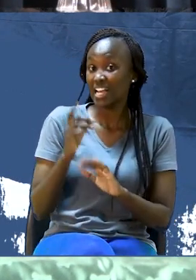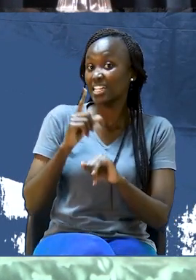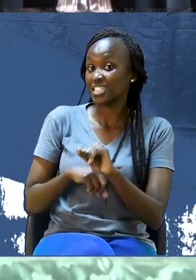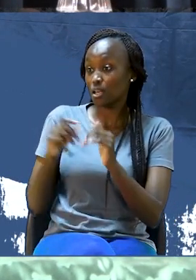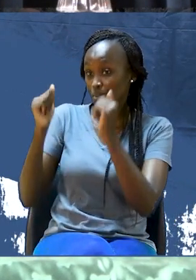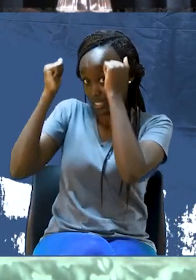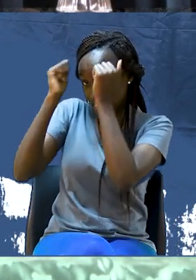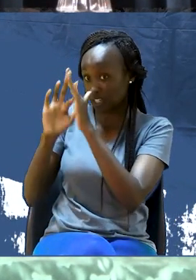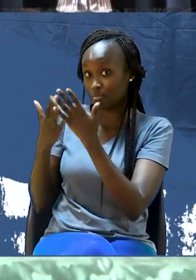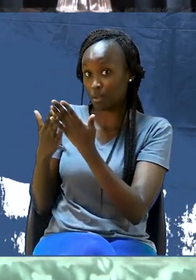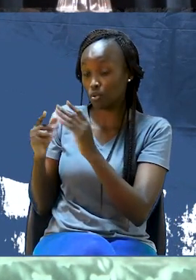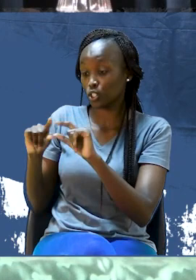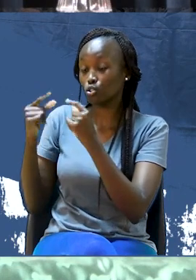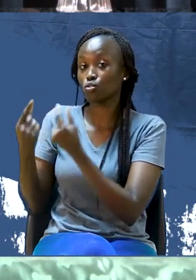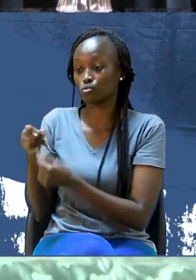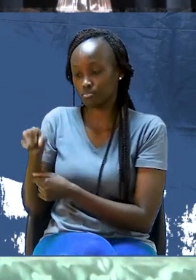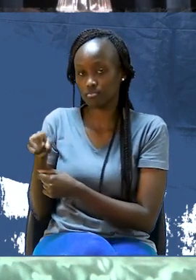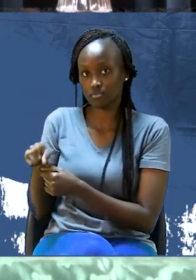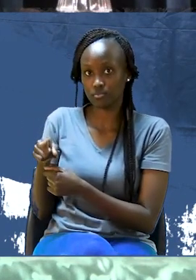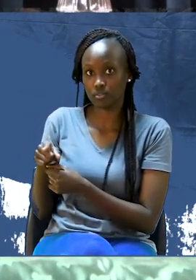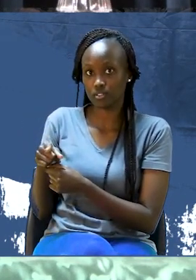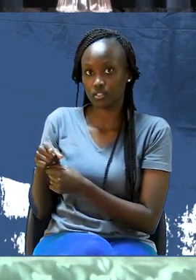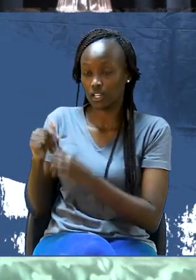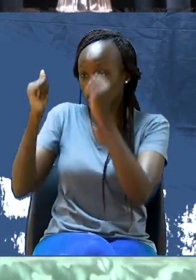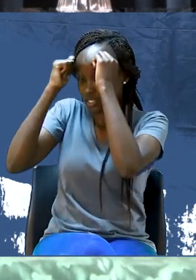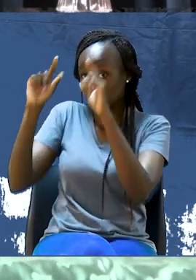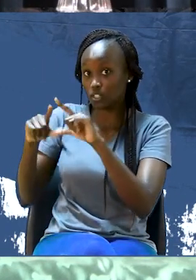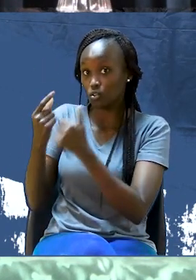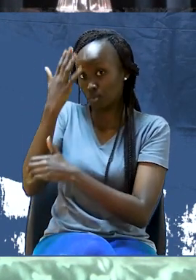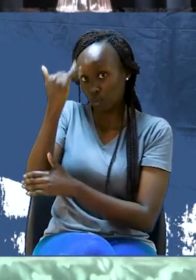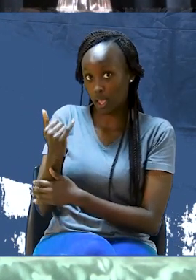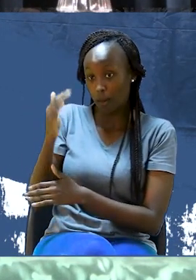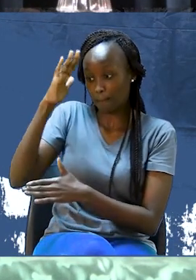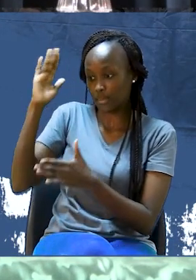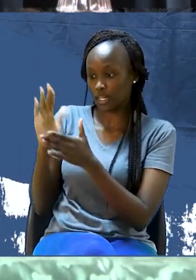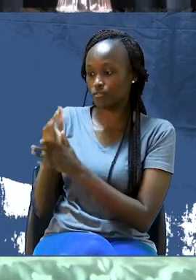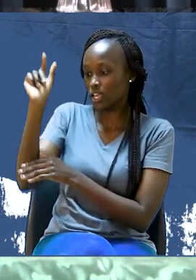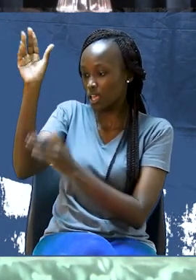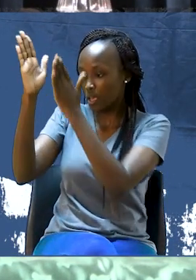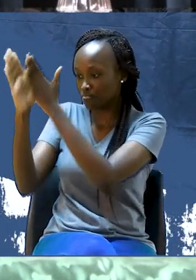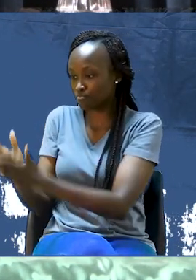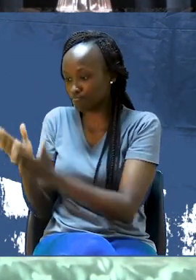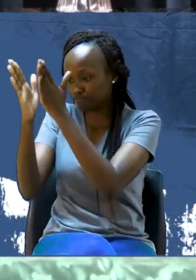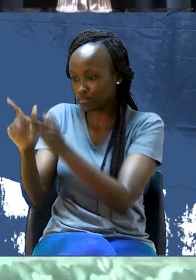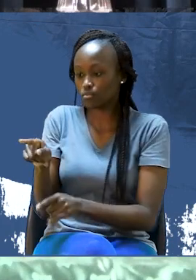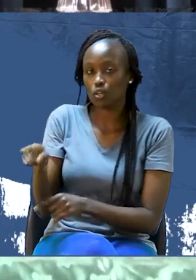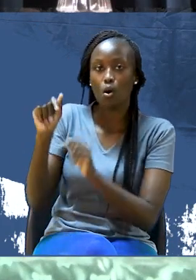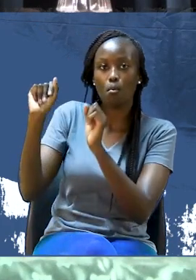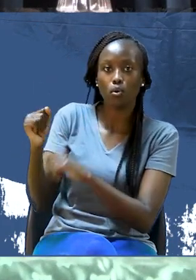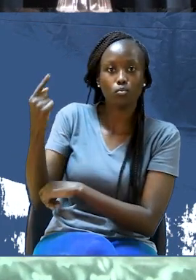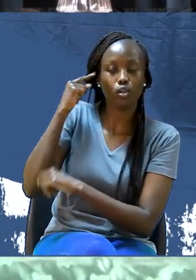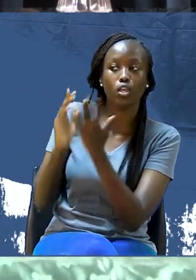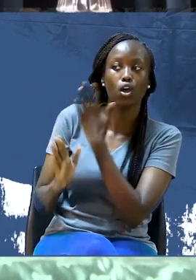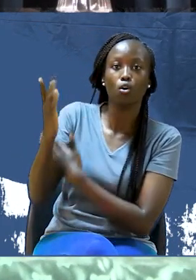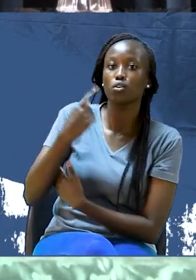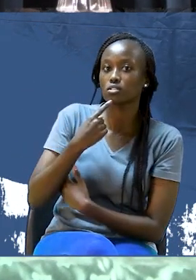in the group is because we believe that each and every one of us can hear God speak to us. And we do